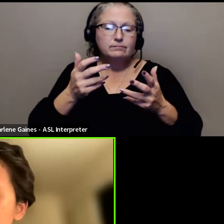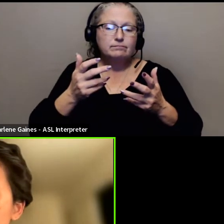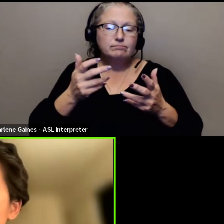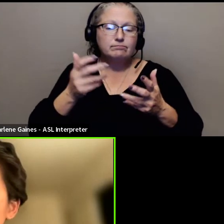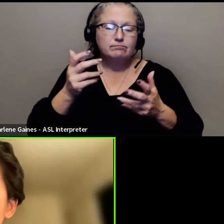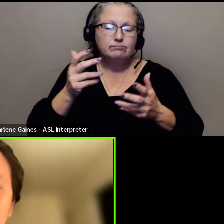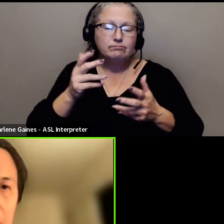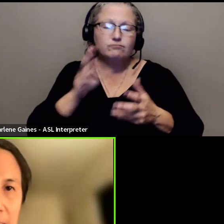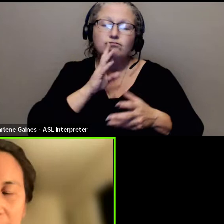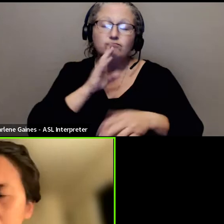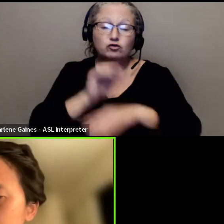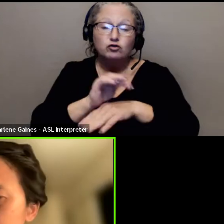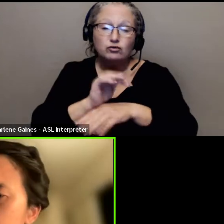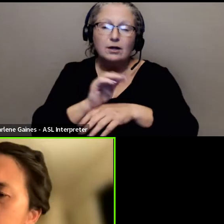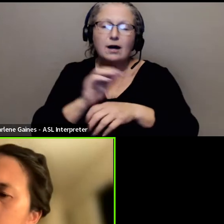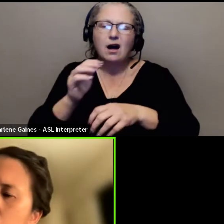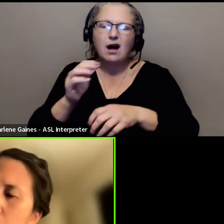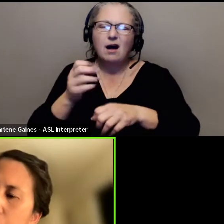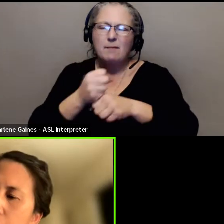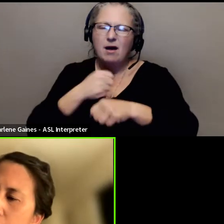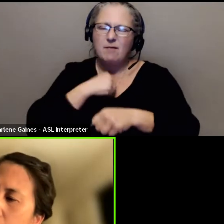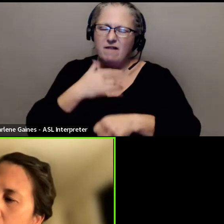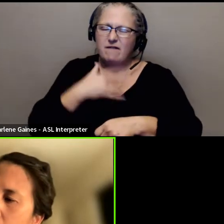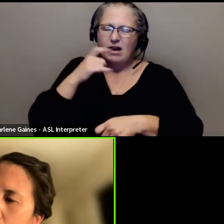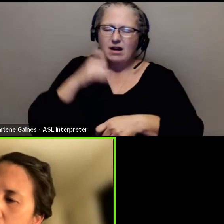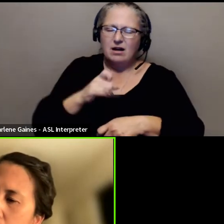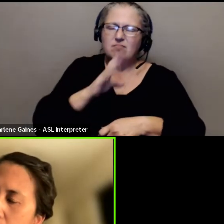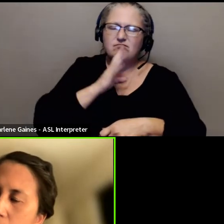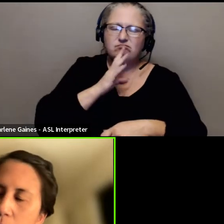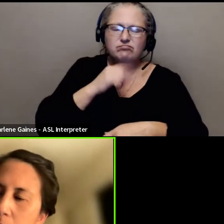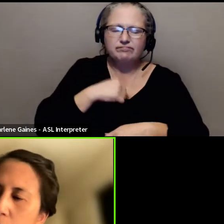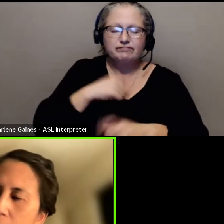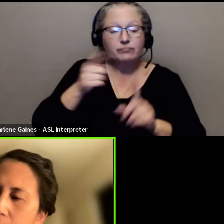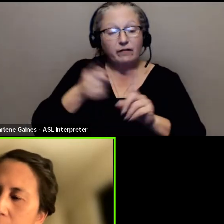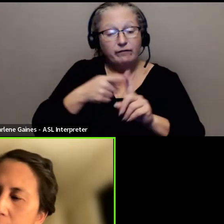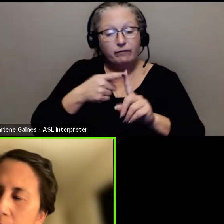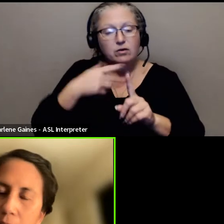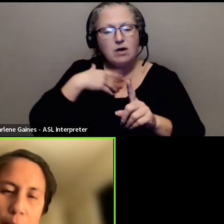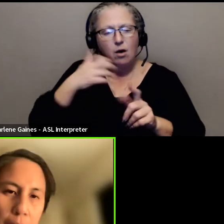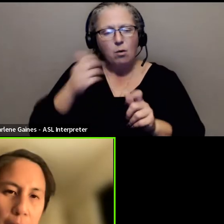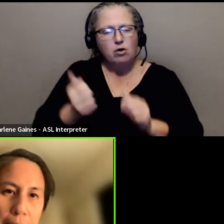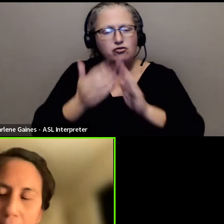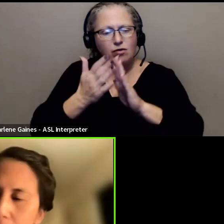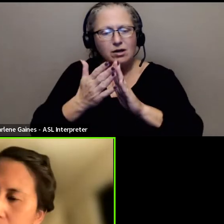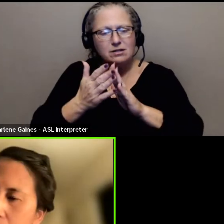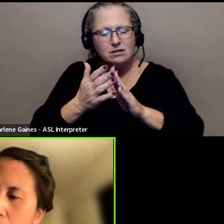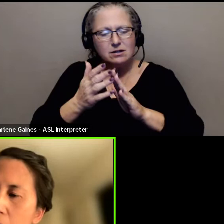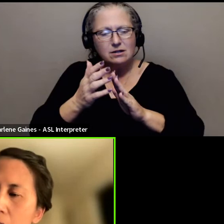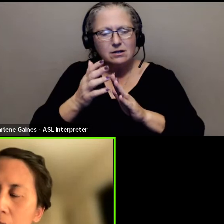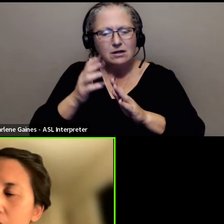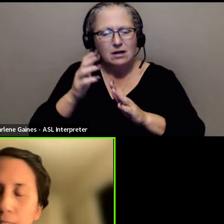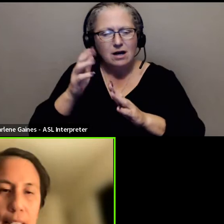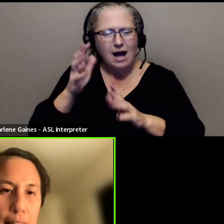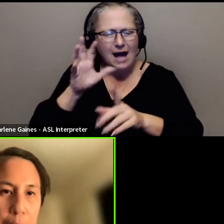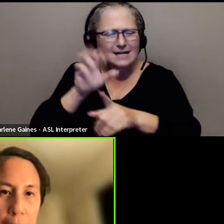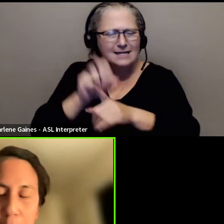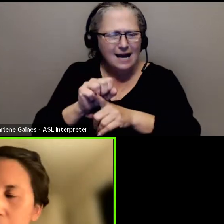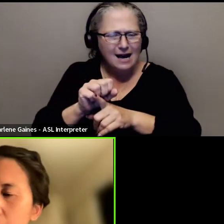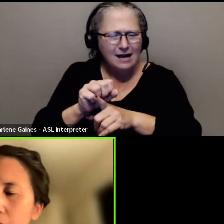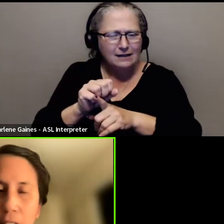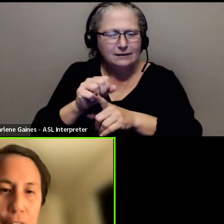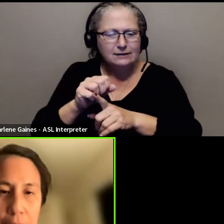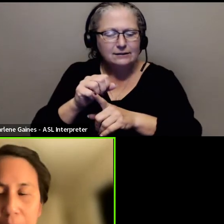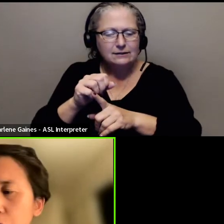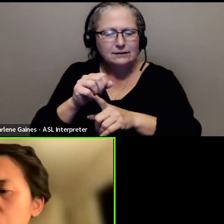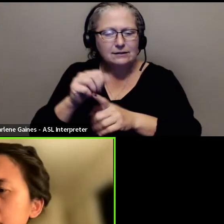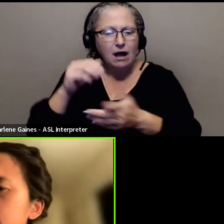talking about tonight compelled me to say something. So first, I just want to address the ad hominem attacks that are constantly being